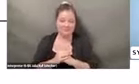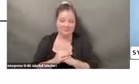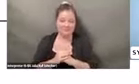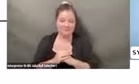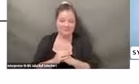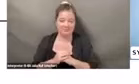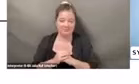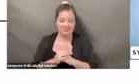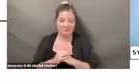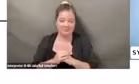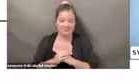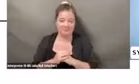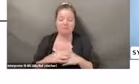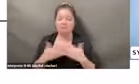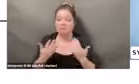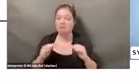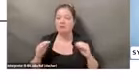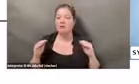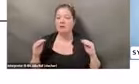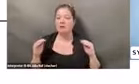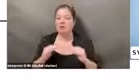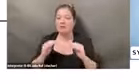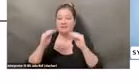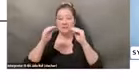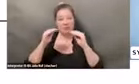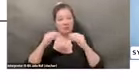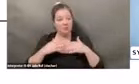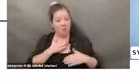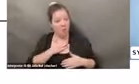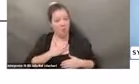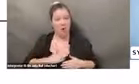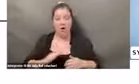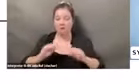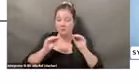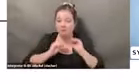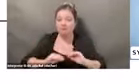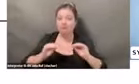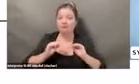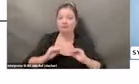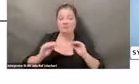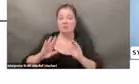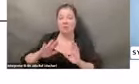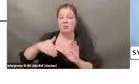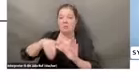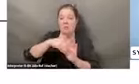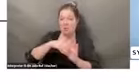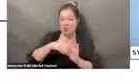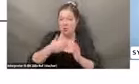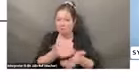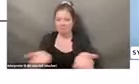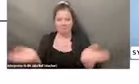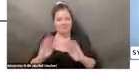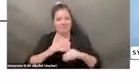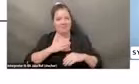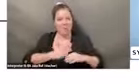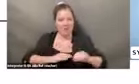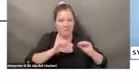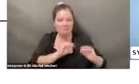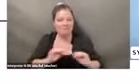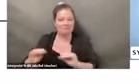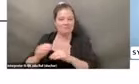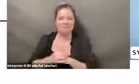and all organizations that are interested in organizing training programs for their members, and also for the general public